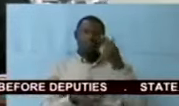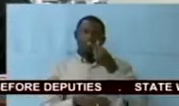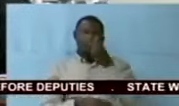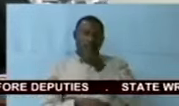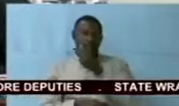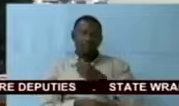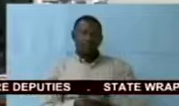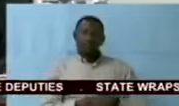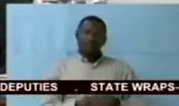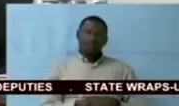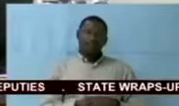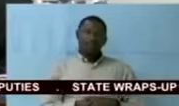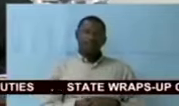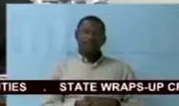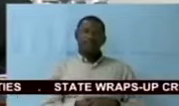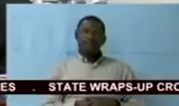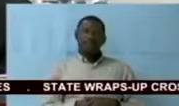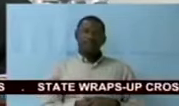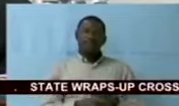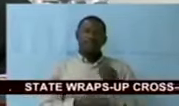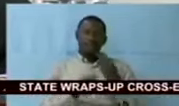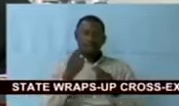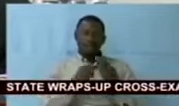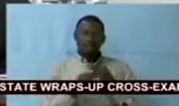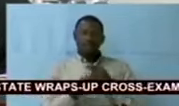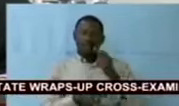So again, it occurred to me